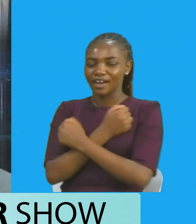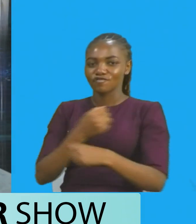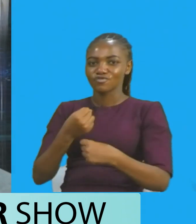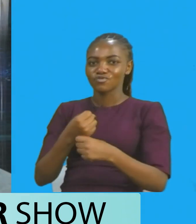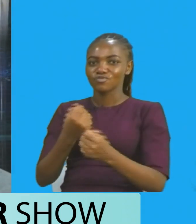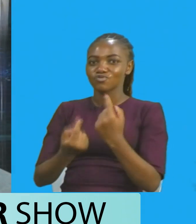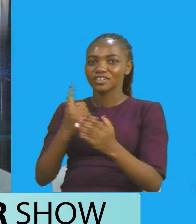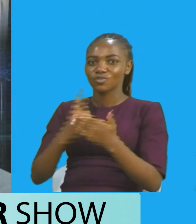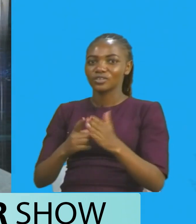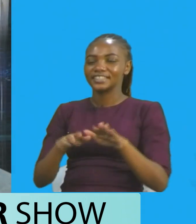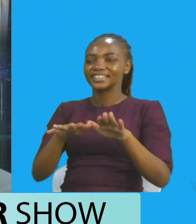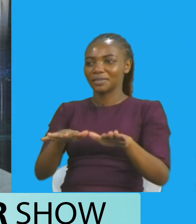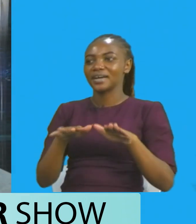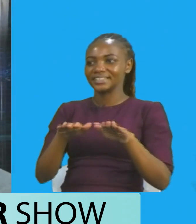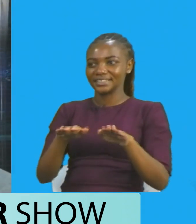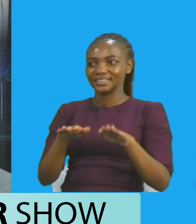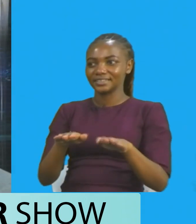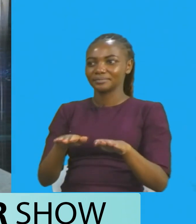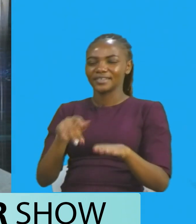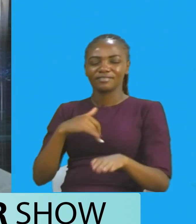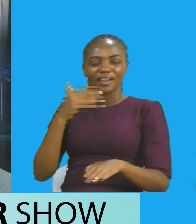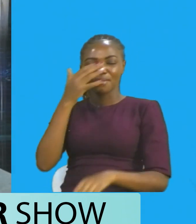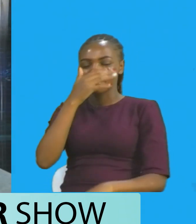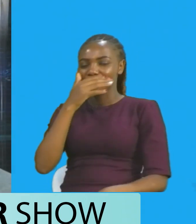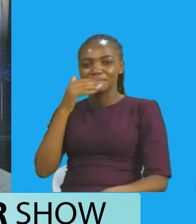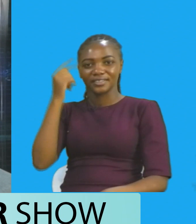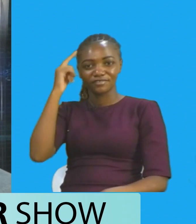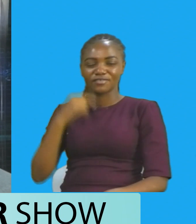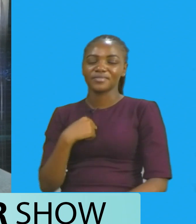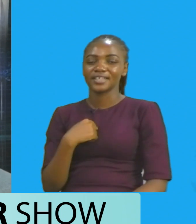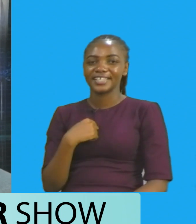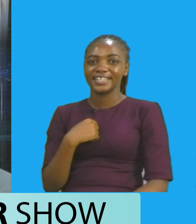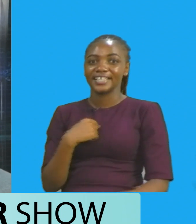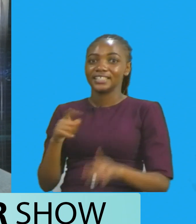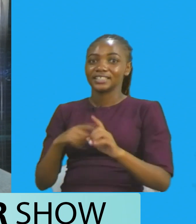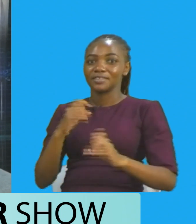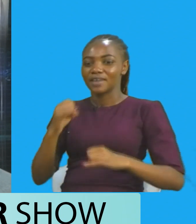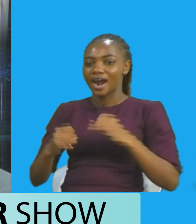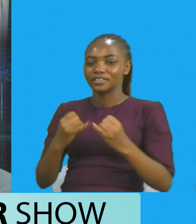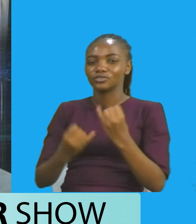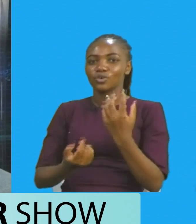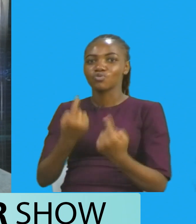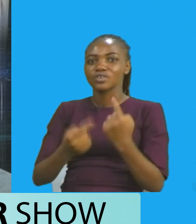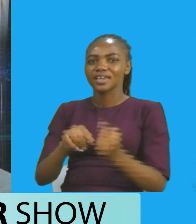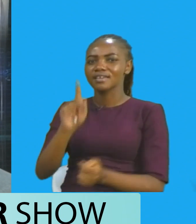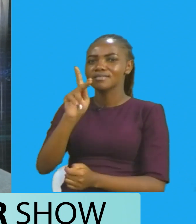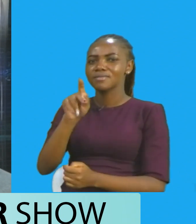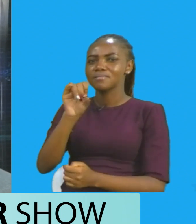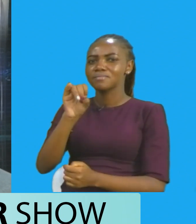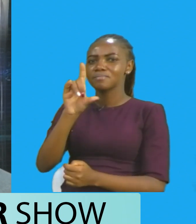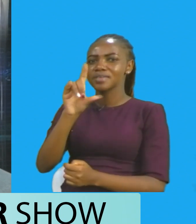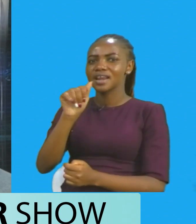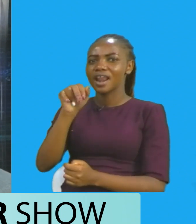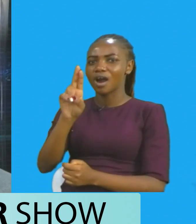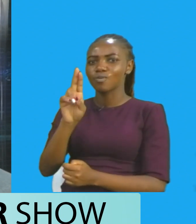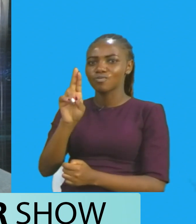chapatis. That is one of the best recipes, and I also enjoy making pilau. But I've specialized